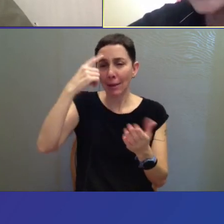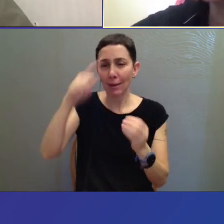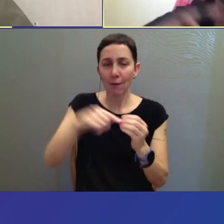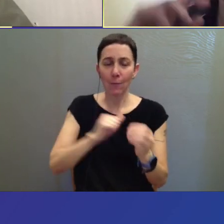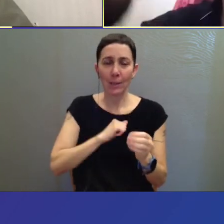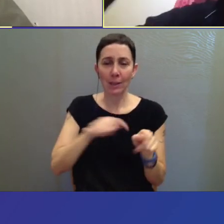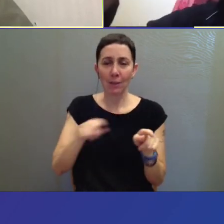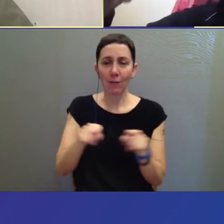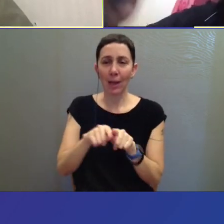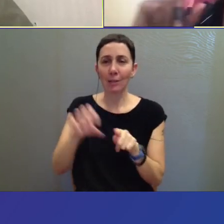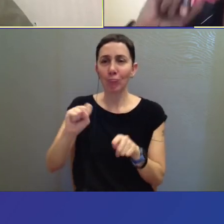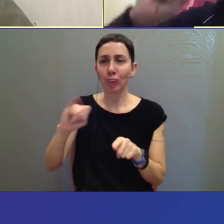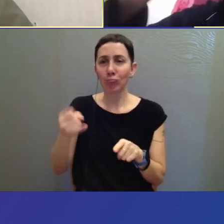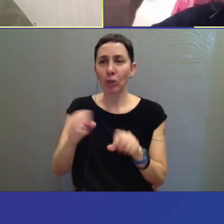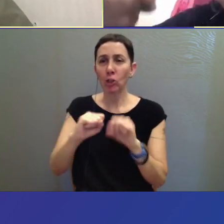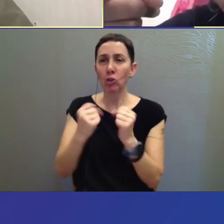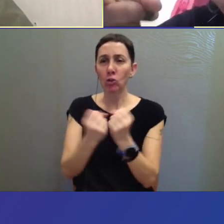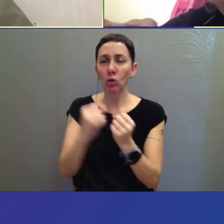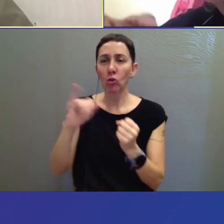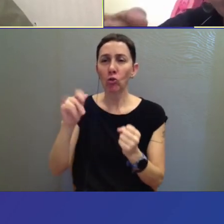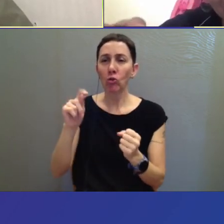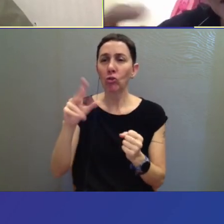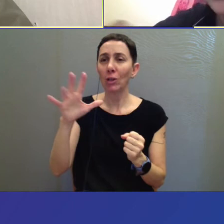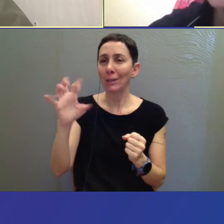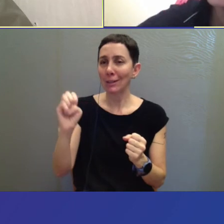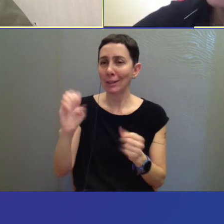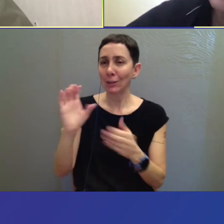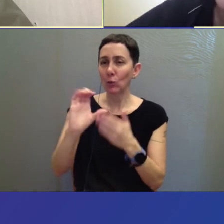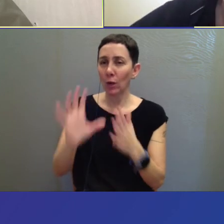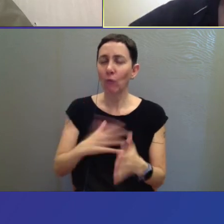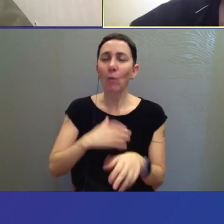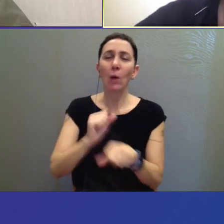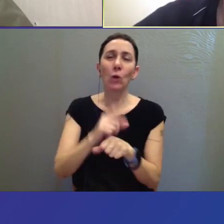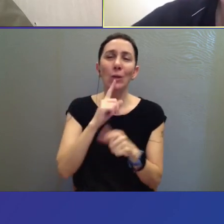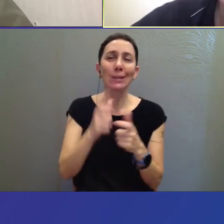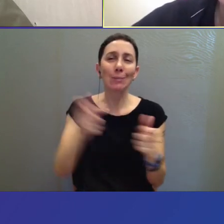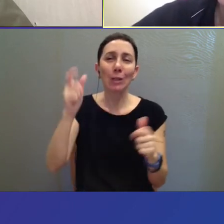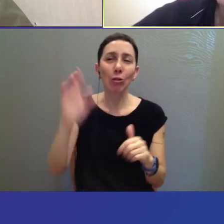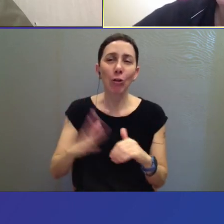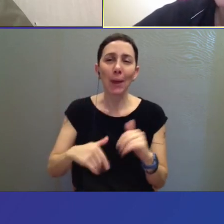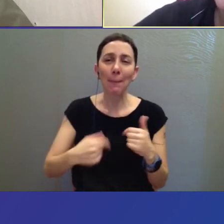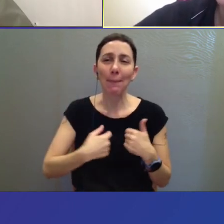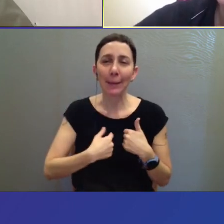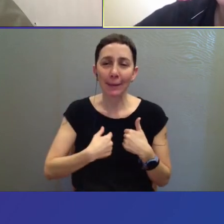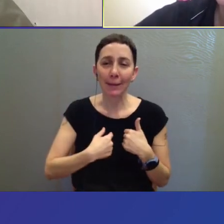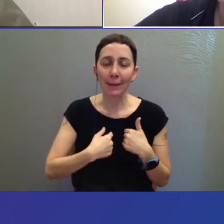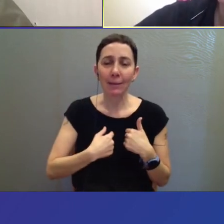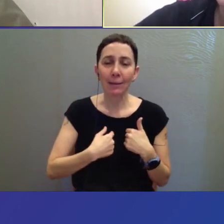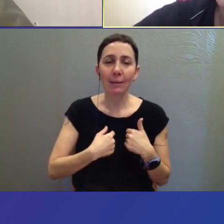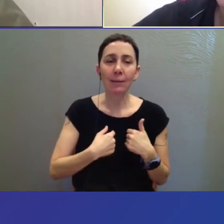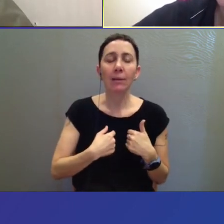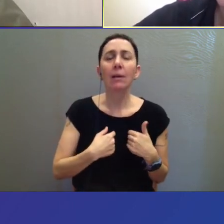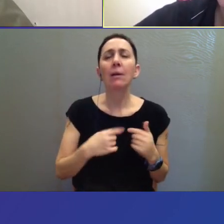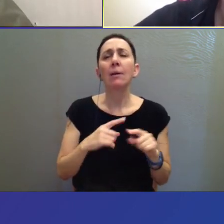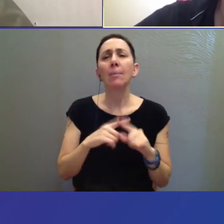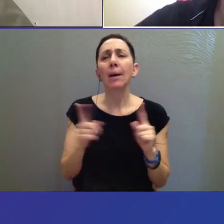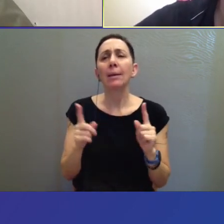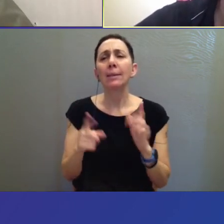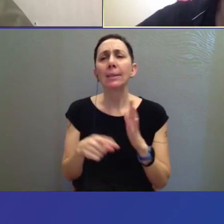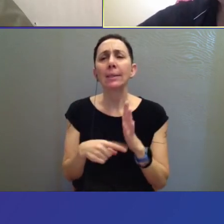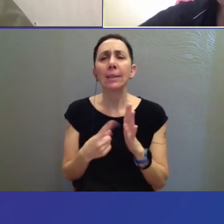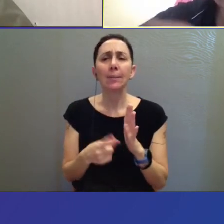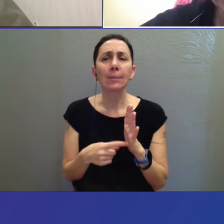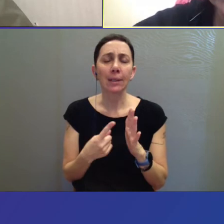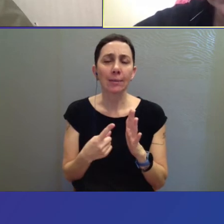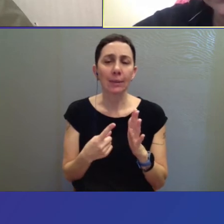choreographer. I think Beautiful my activist. work is bigger than me. But I do know that sometimes this notion